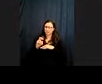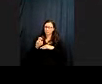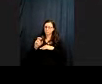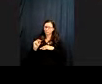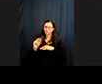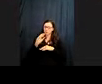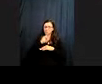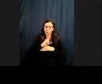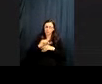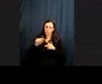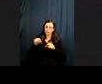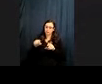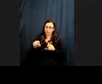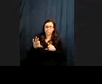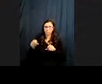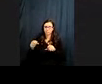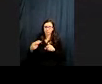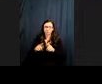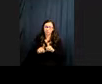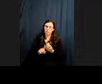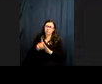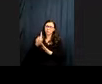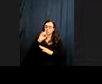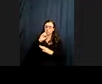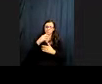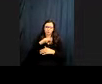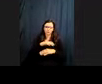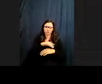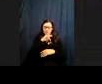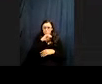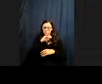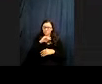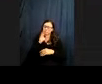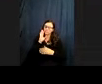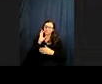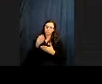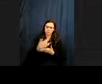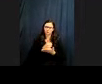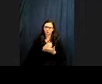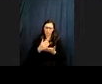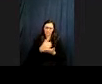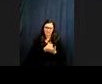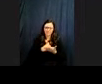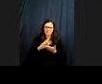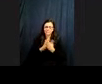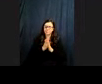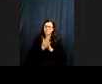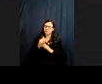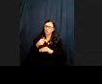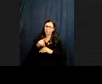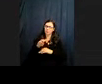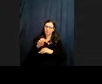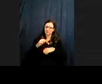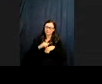horizontals where fresh verticals of dirt scrape away to granite and glare. A kind of